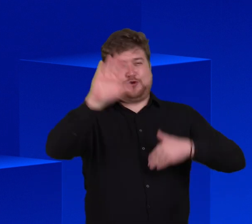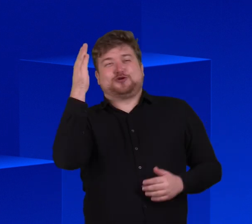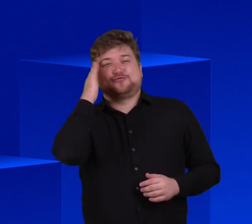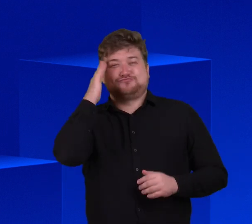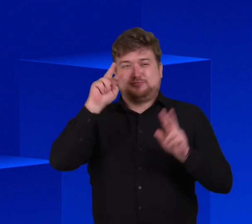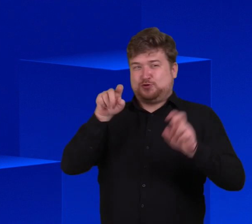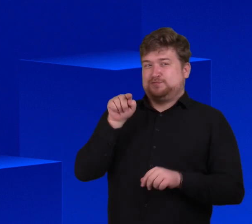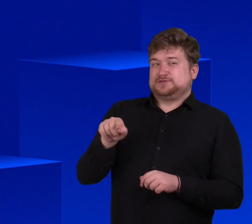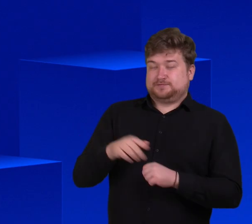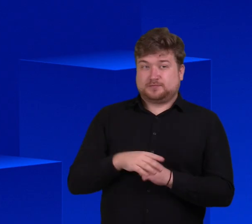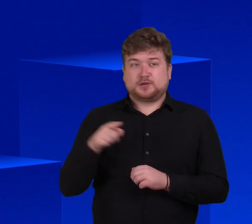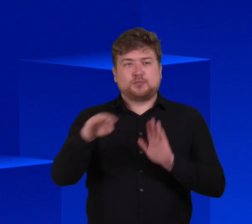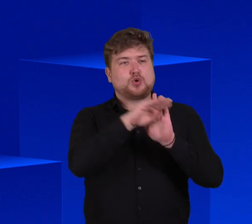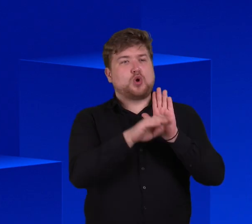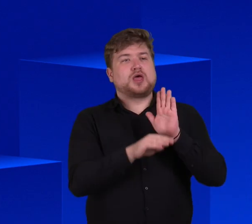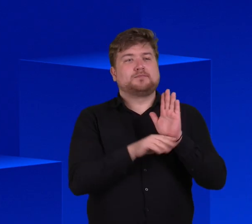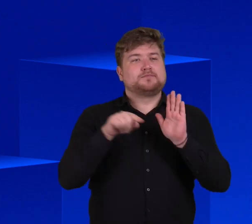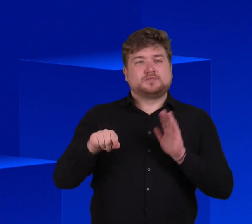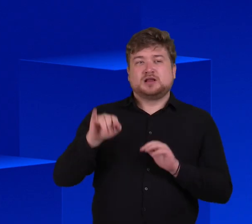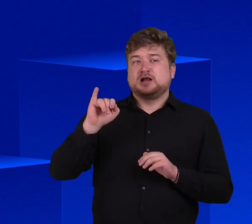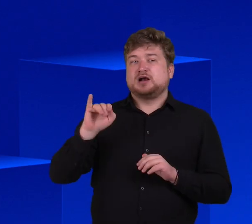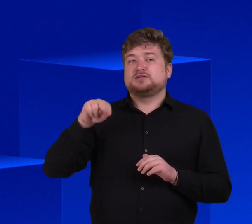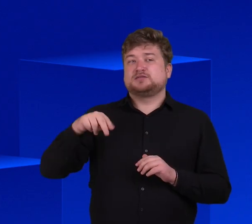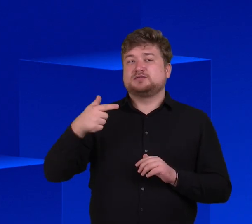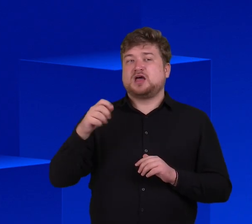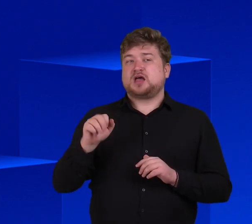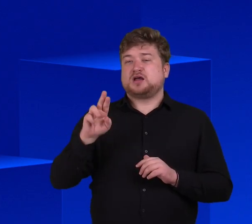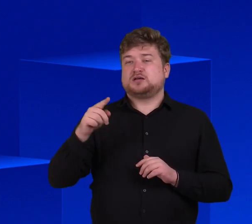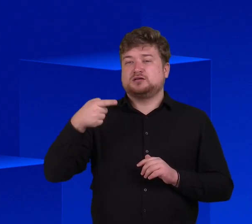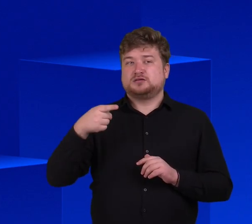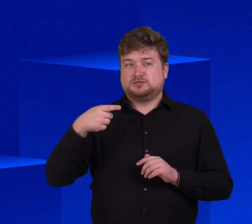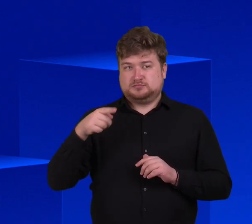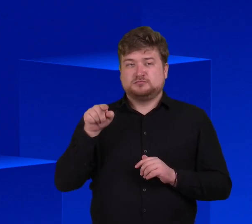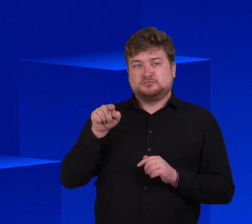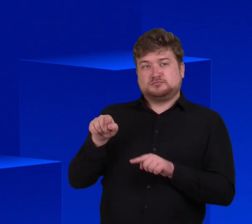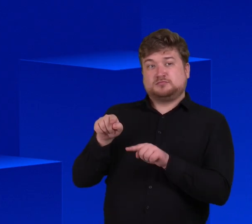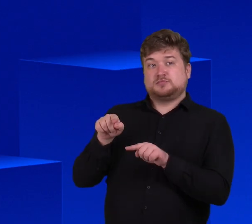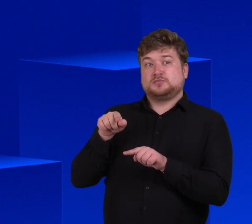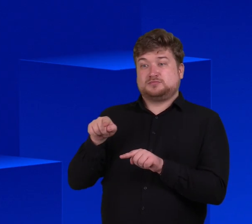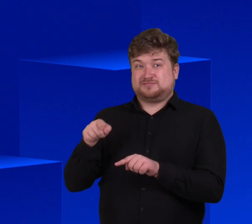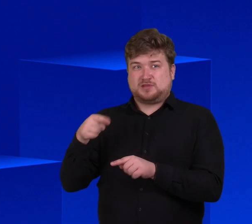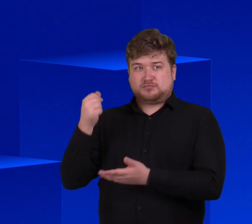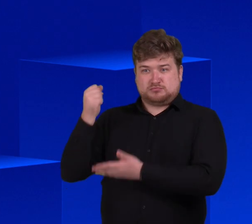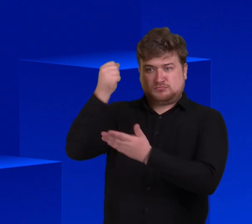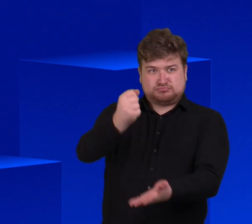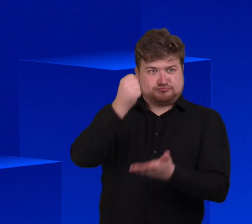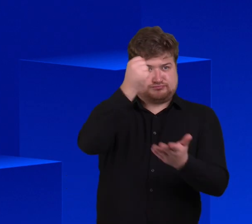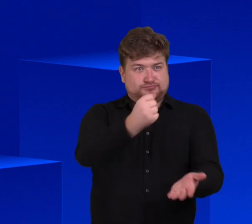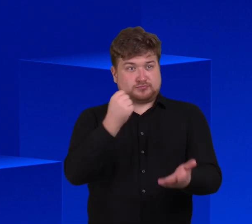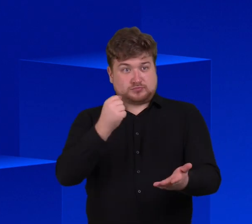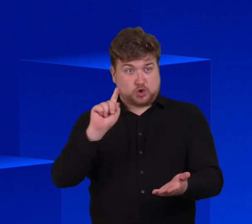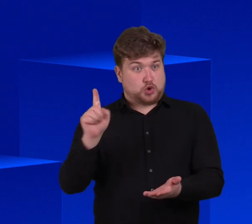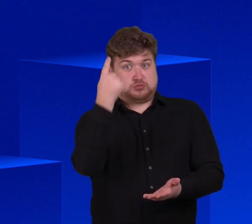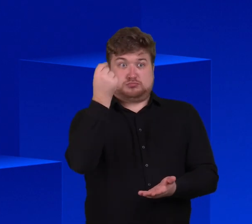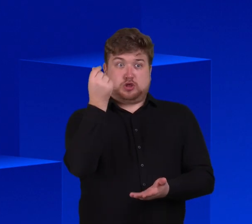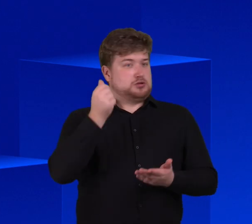just money, but we delivered high-quality research expertise that we procure or we deliver in-house through the